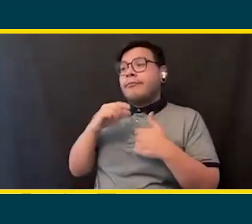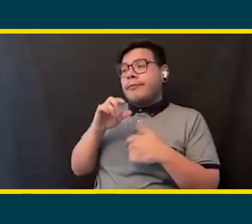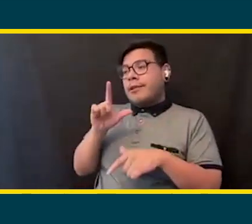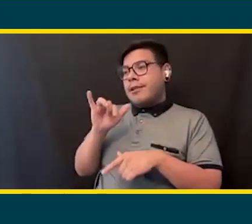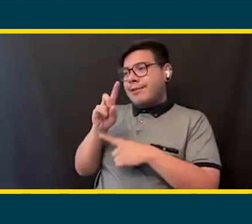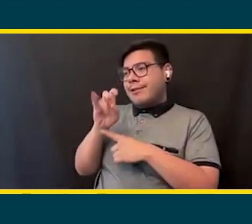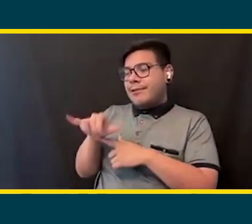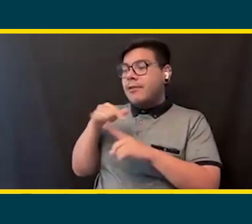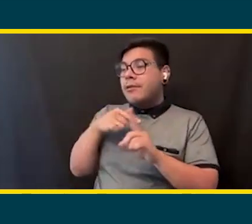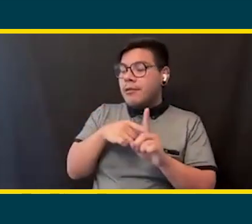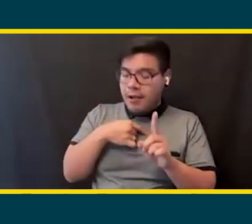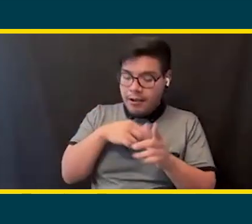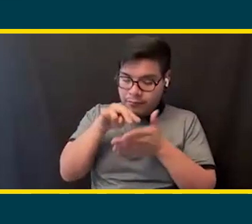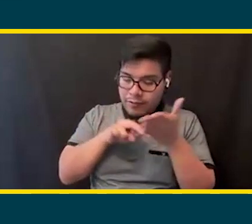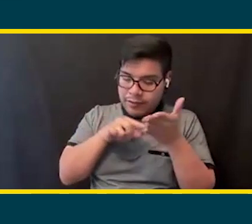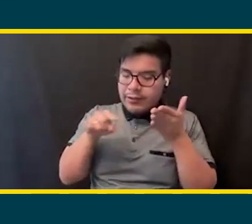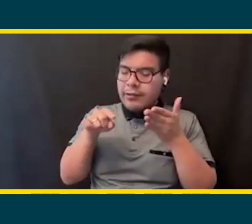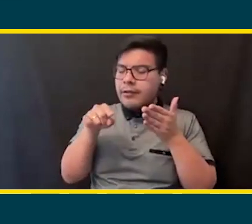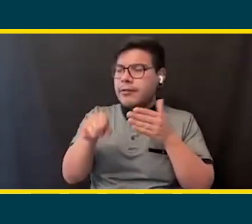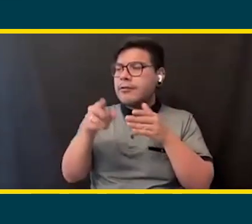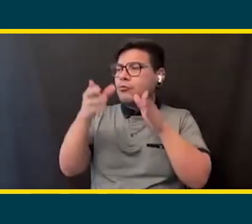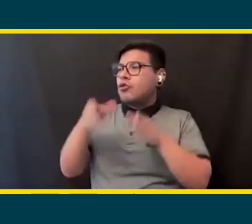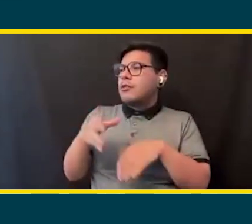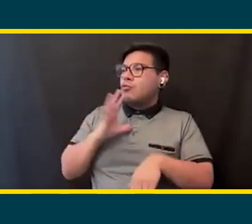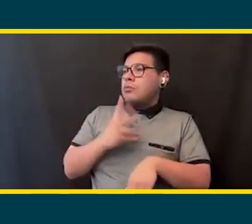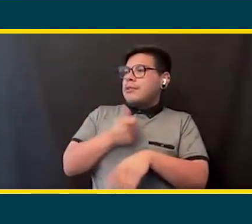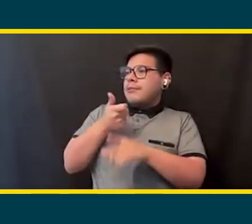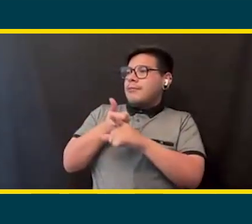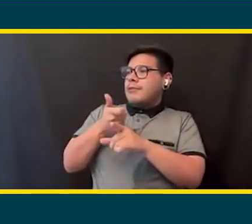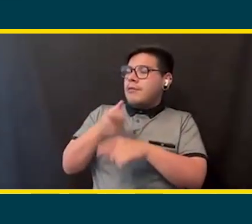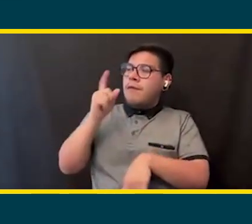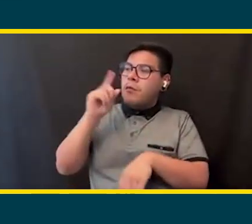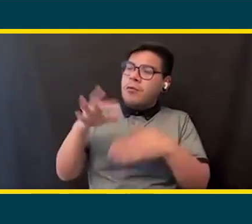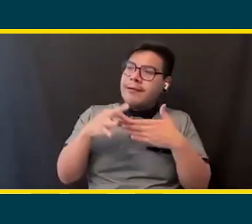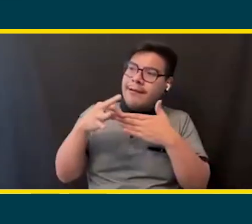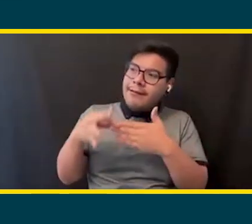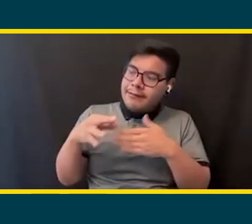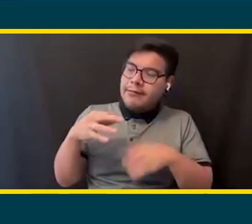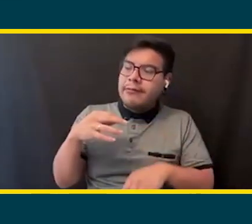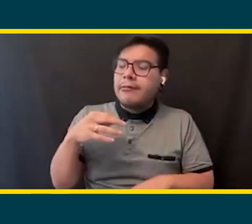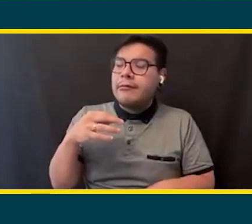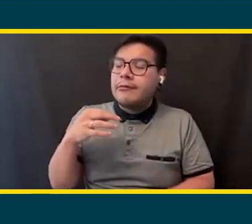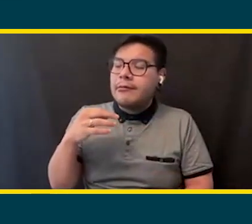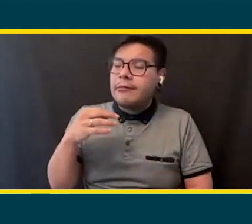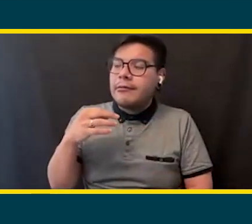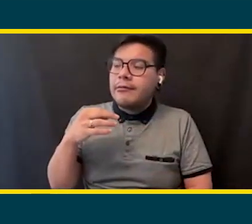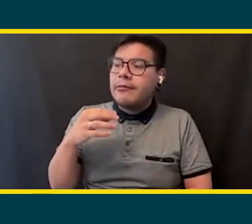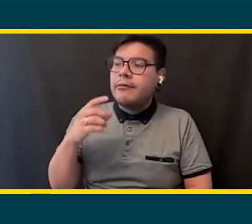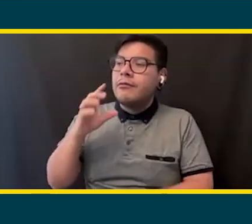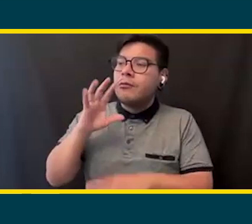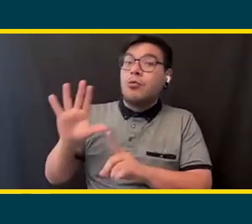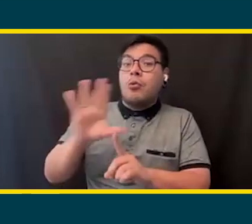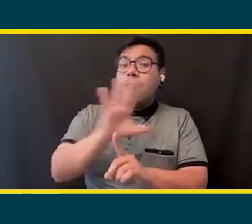thinking that this is a trans individual asking specifically for guidance from your